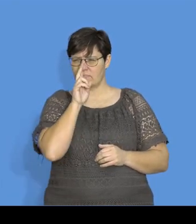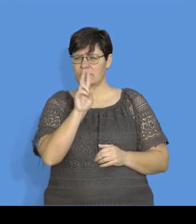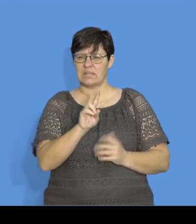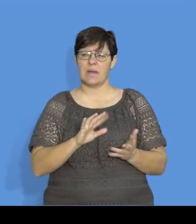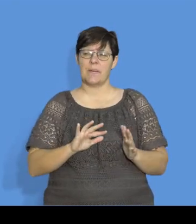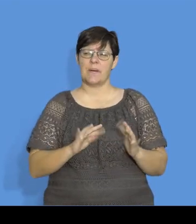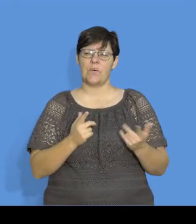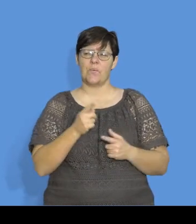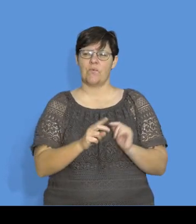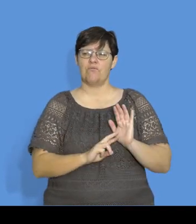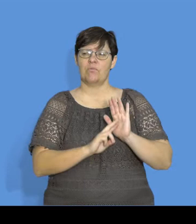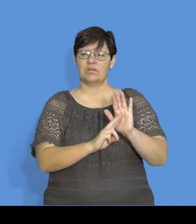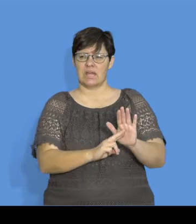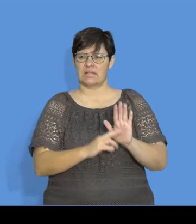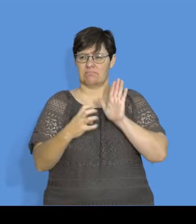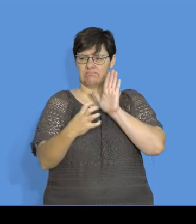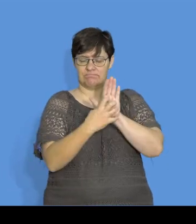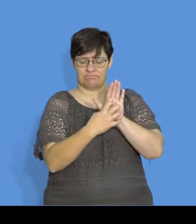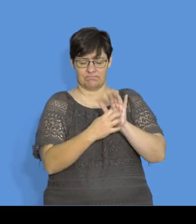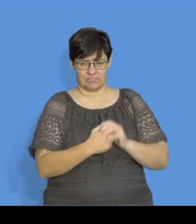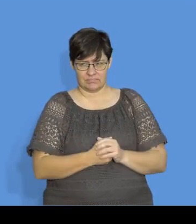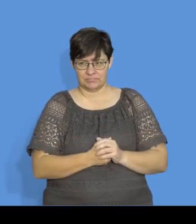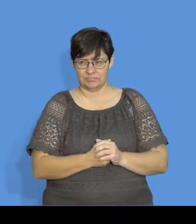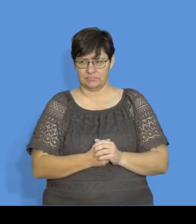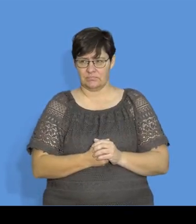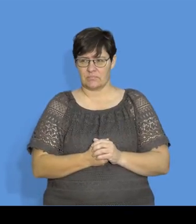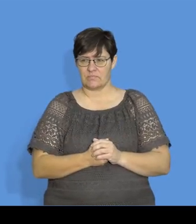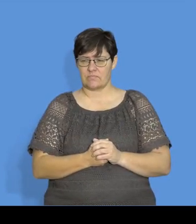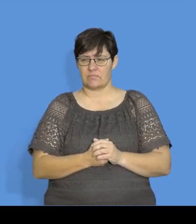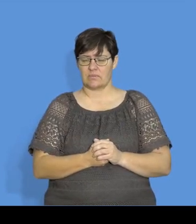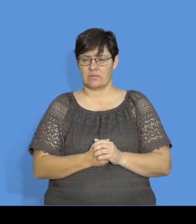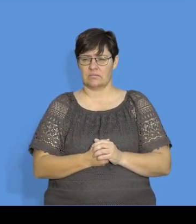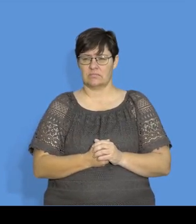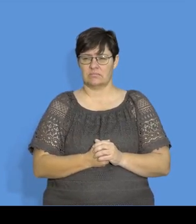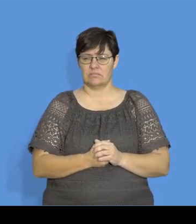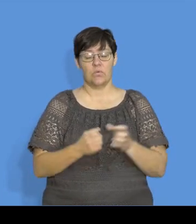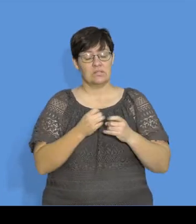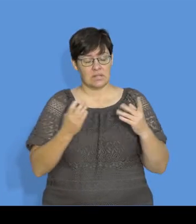Let's see how. How do we represent this on a scatter plot? So we're going to start with